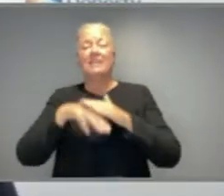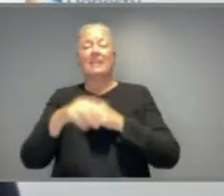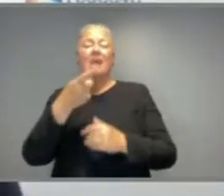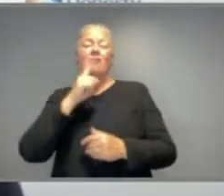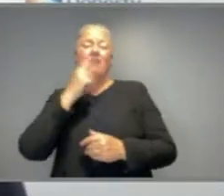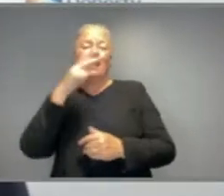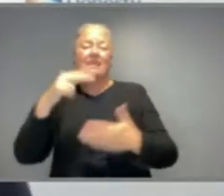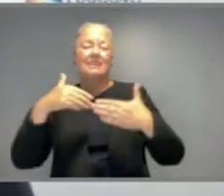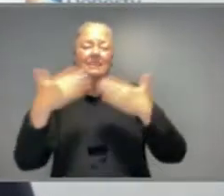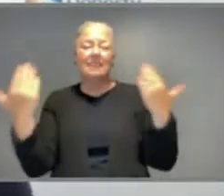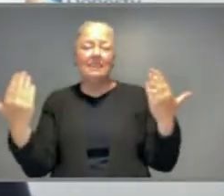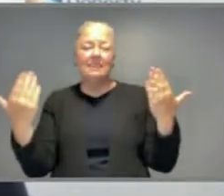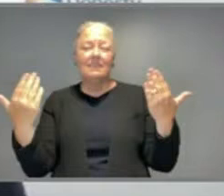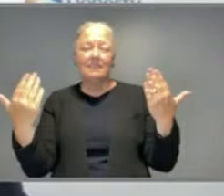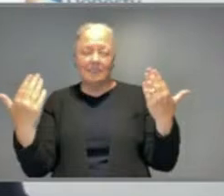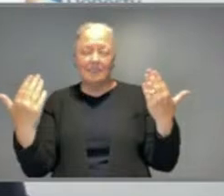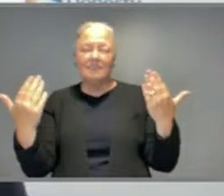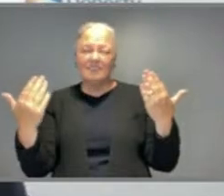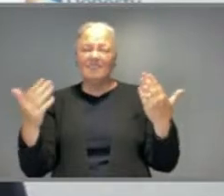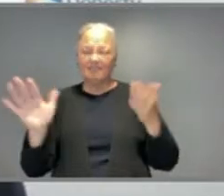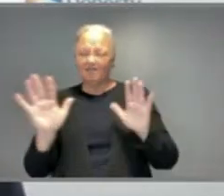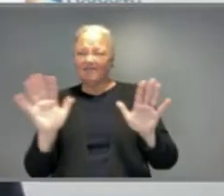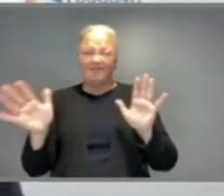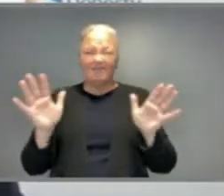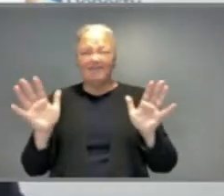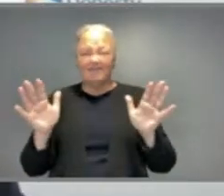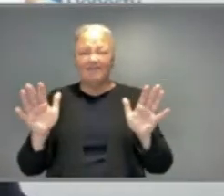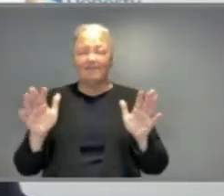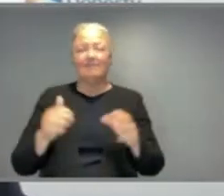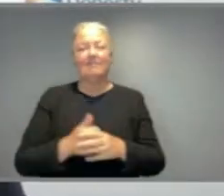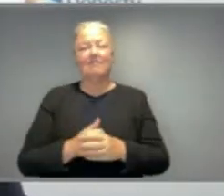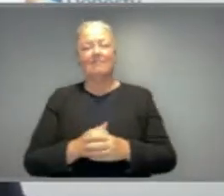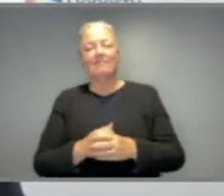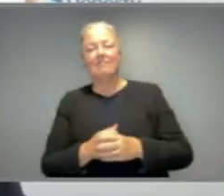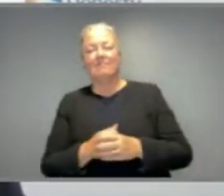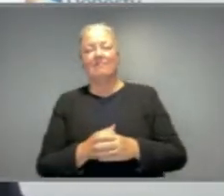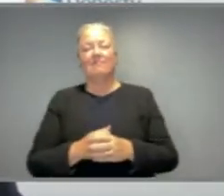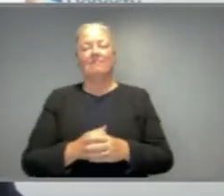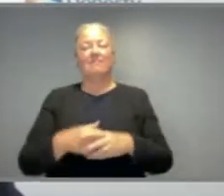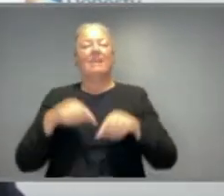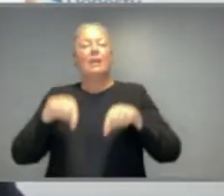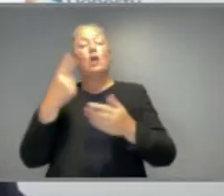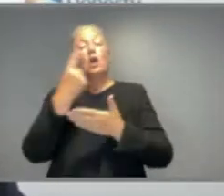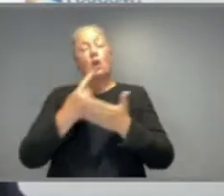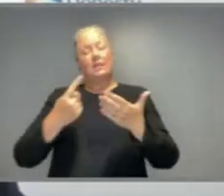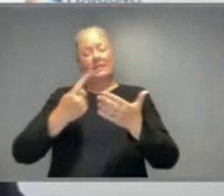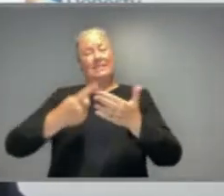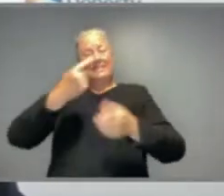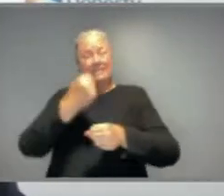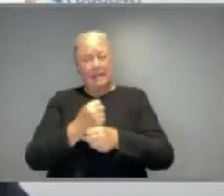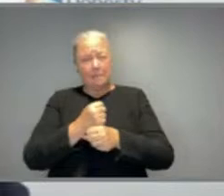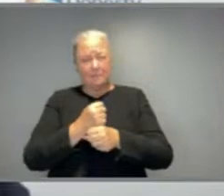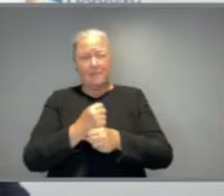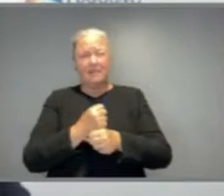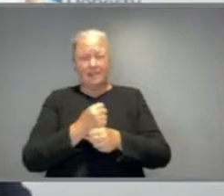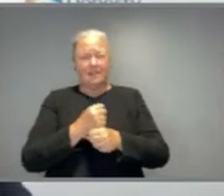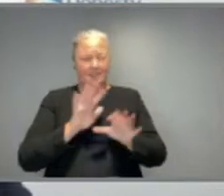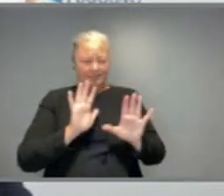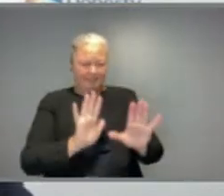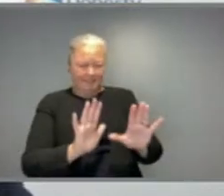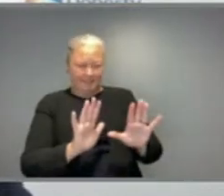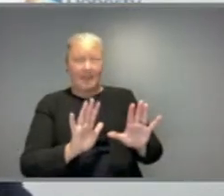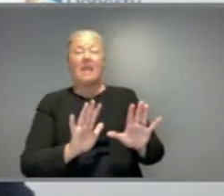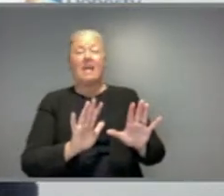is an artificial population where there is a single outbreak. This is a scenario where we roll vaccination out and we stop